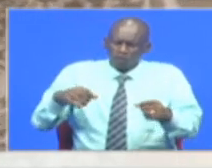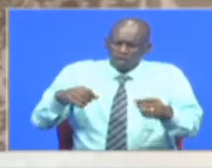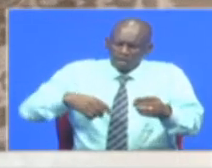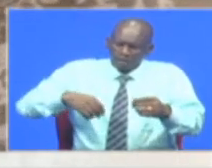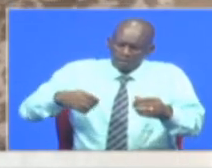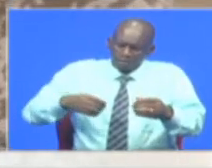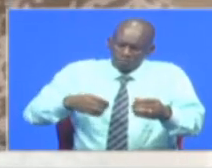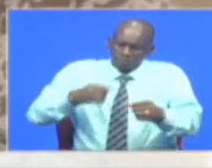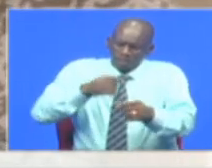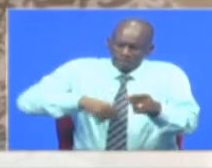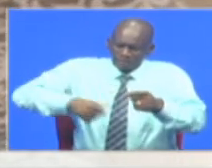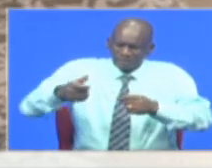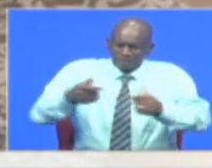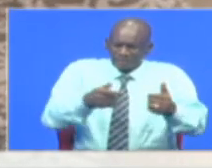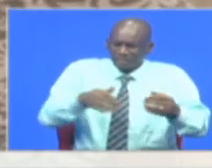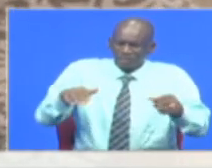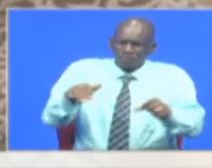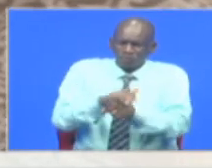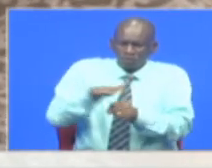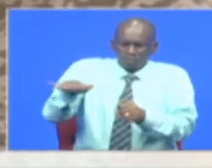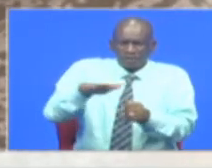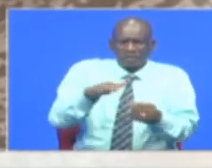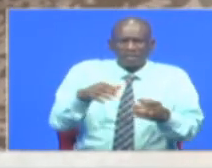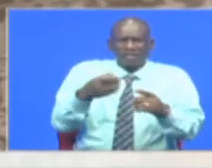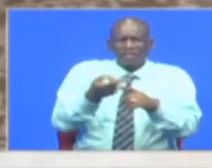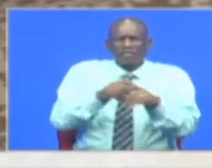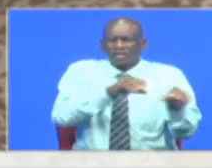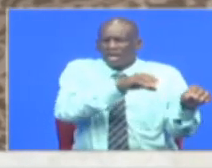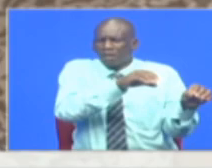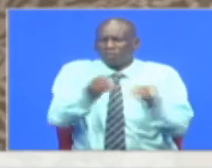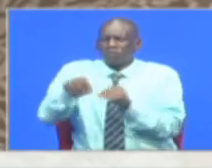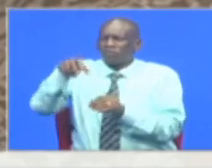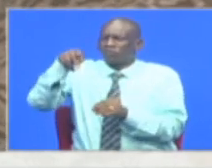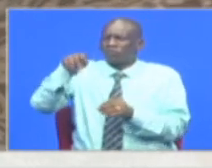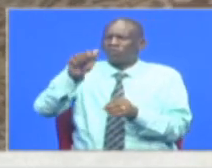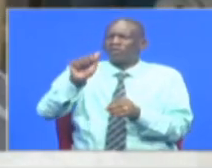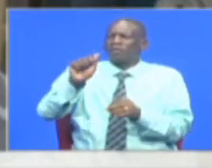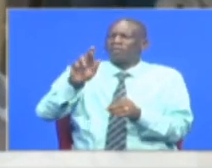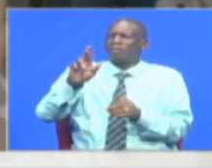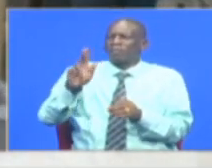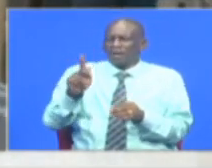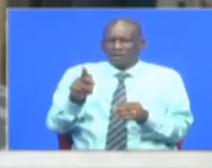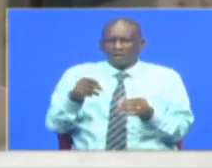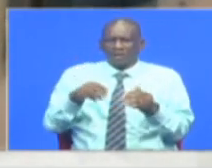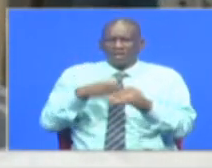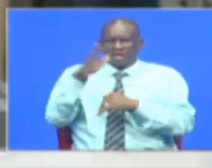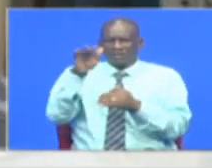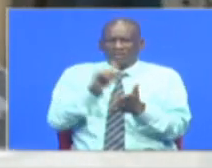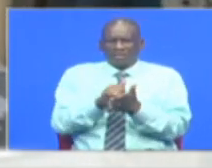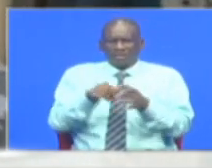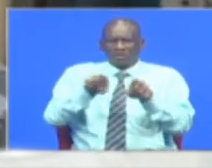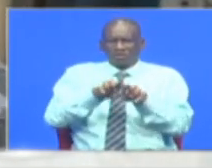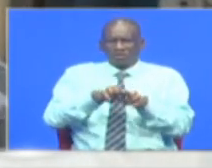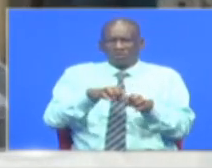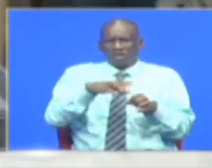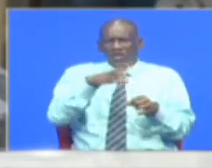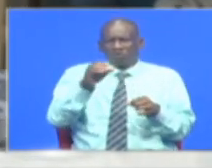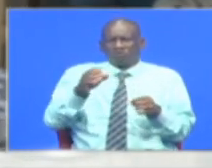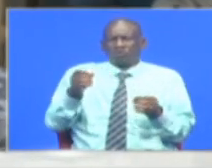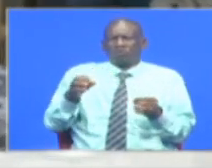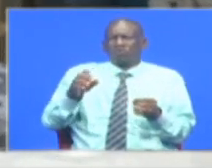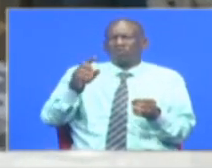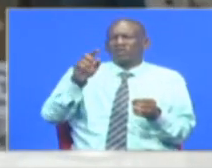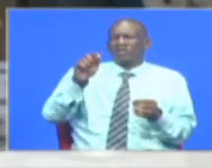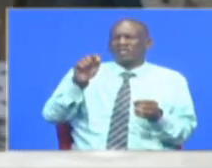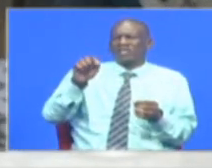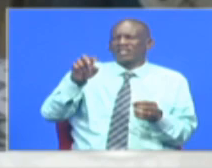to maybe the park where they have the small groups. And after that, I also go to Tivoli.